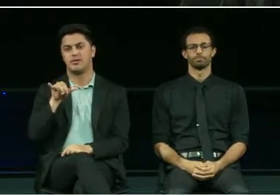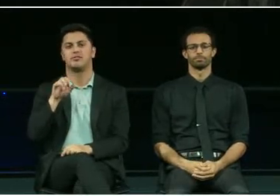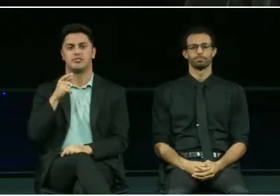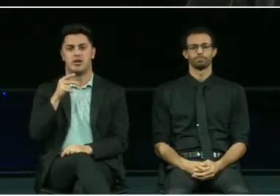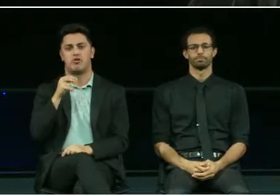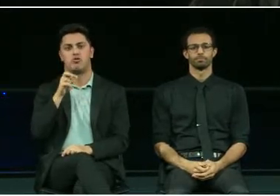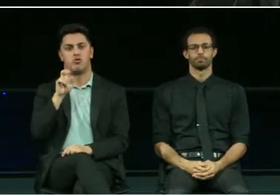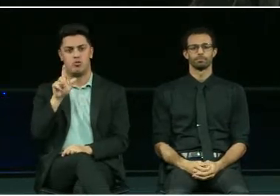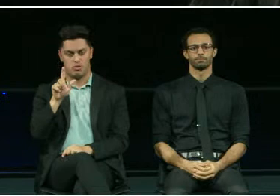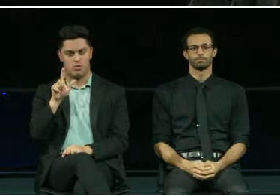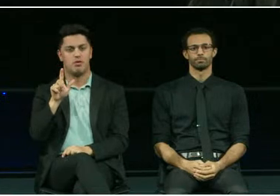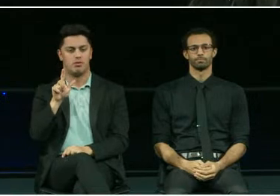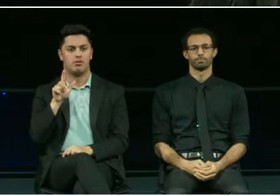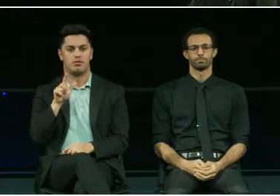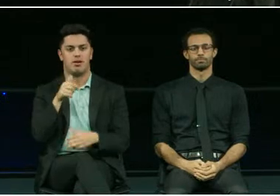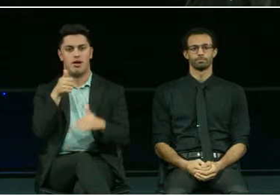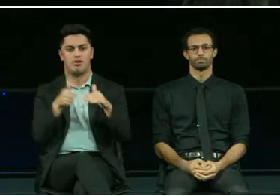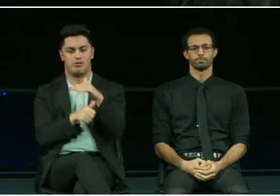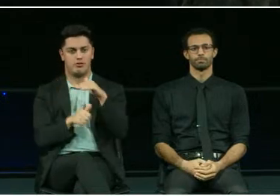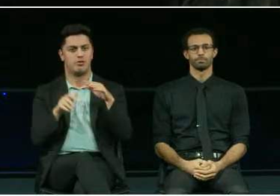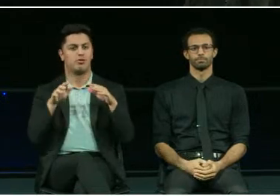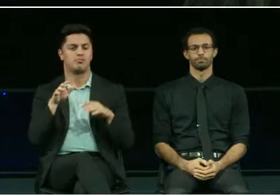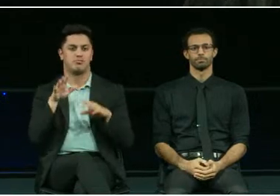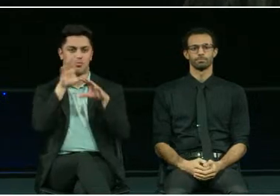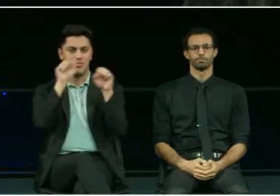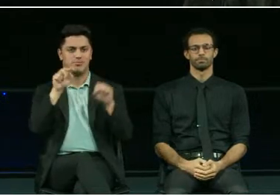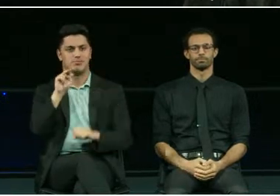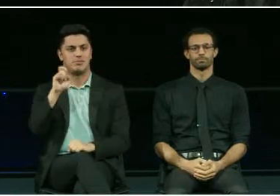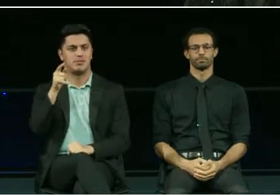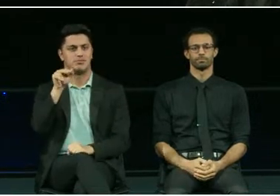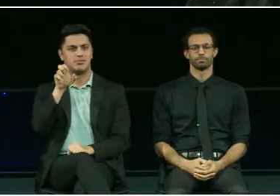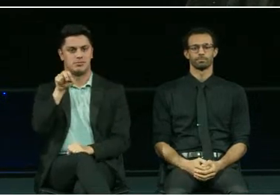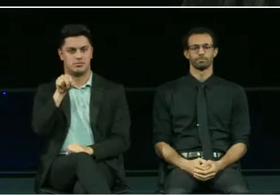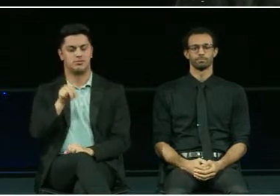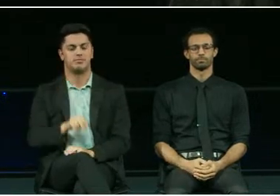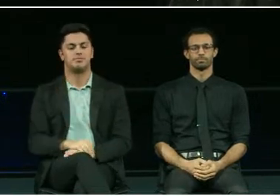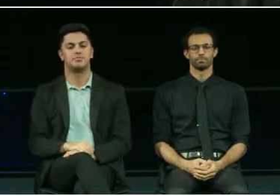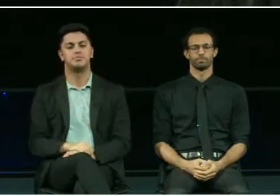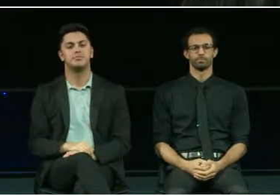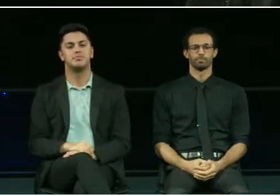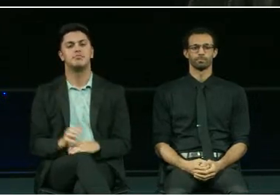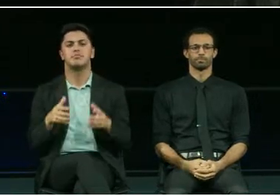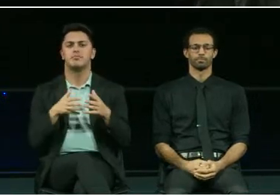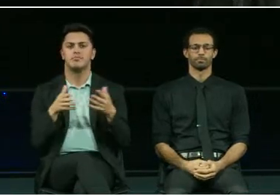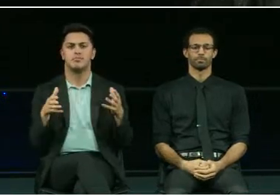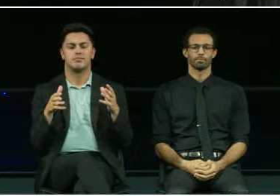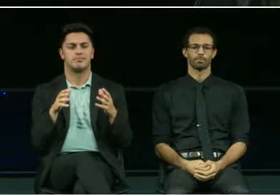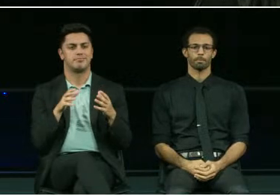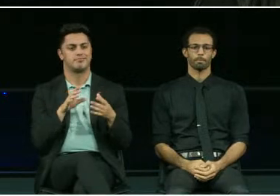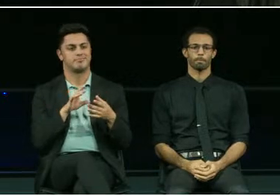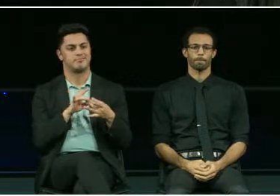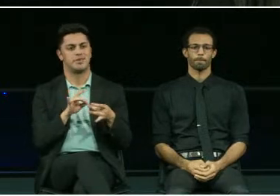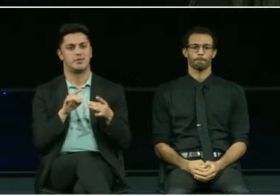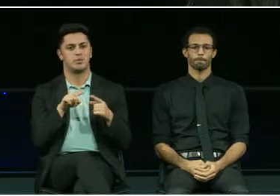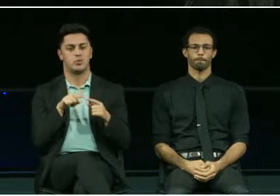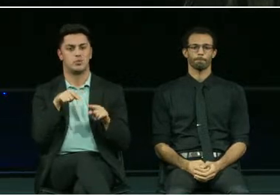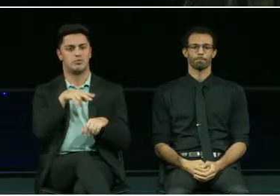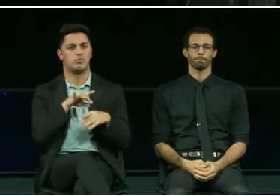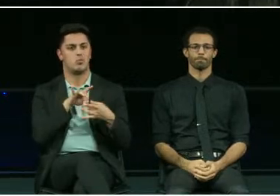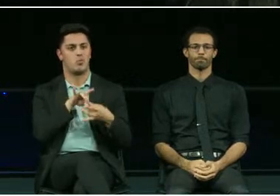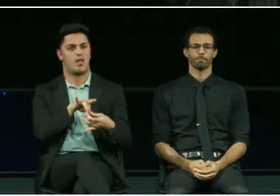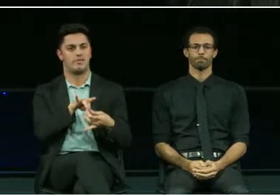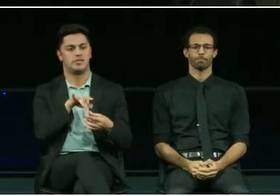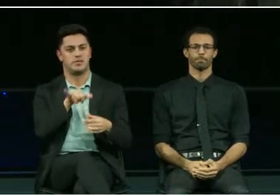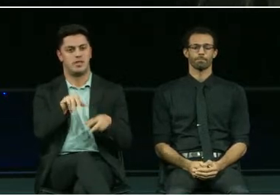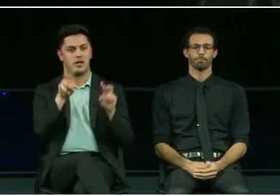Nixon. And, you know, there's so much, you know, speaking to the relevance of this topic. We're